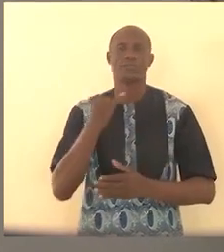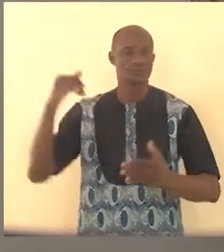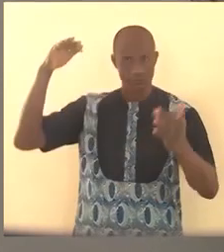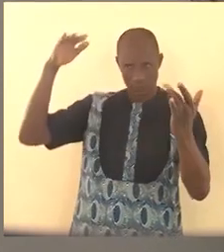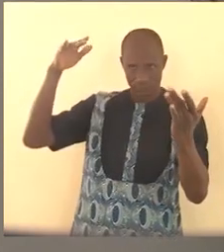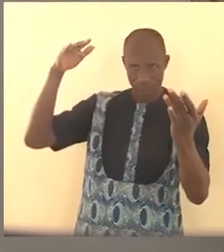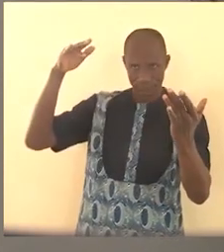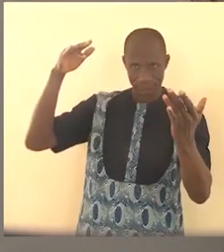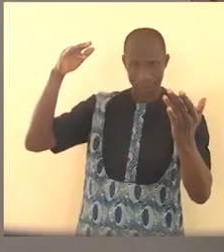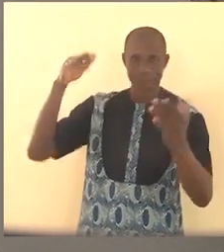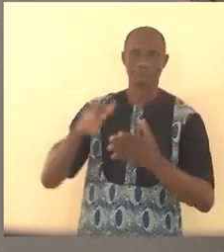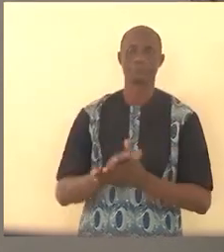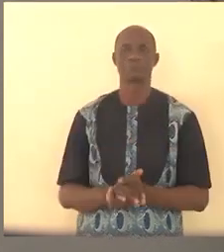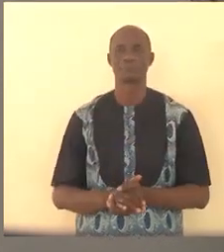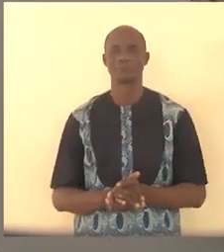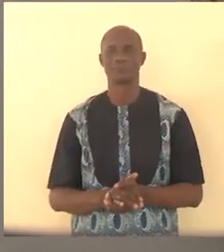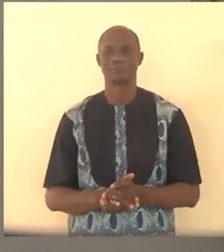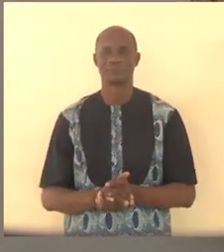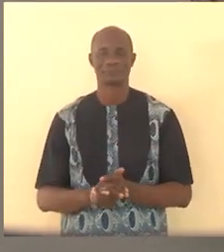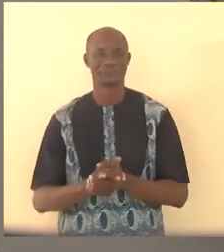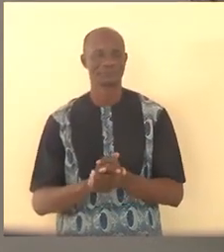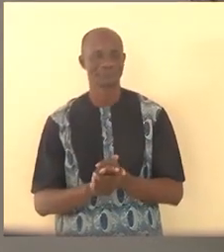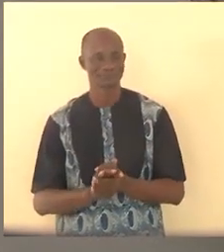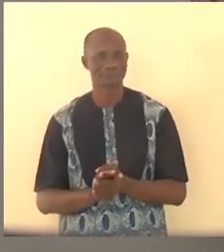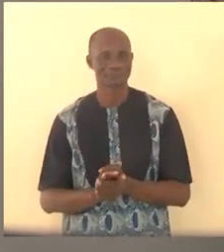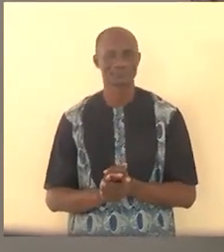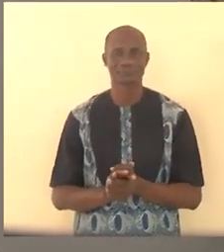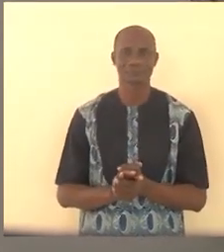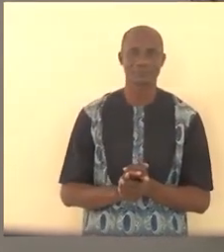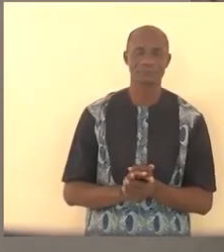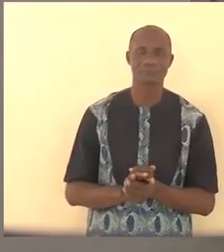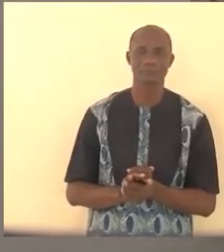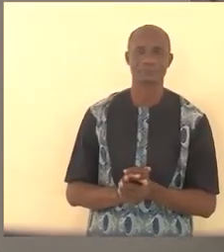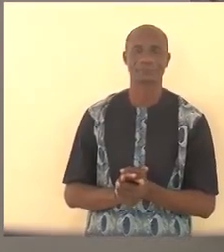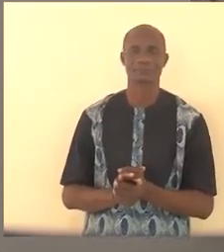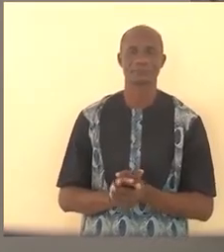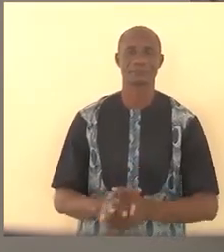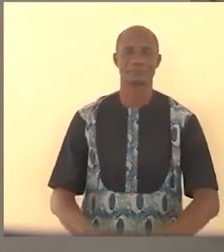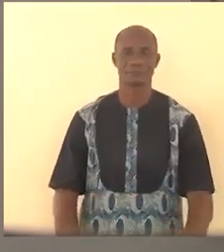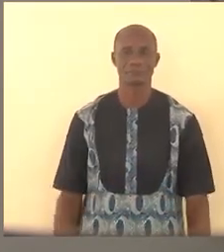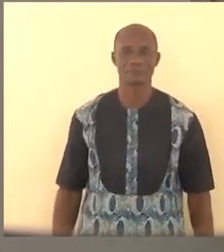hope. Hope. Give him a round of applause.